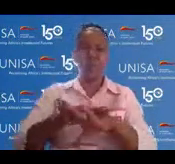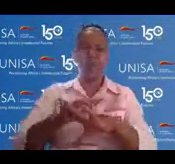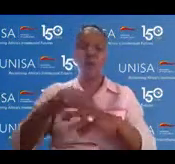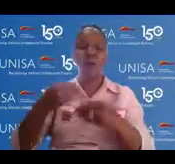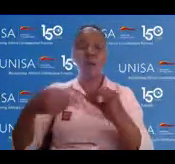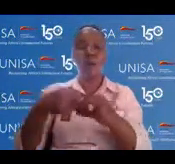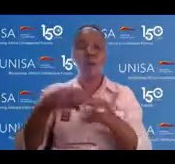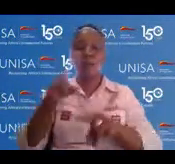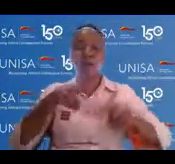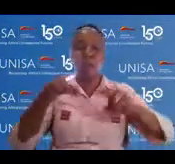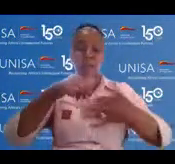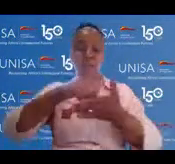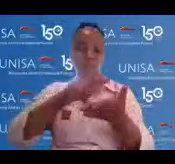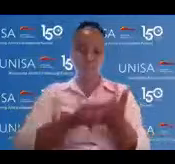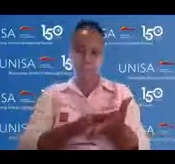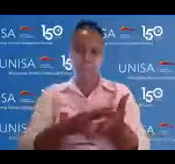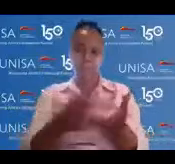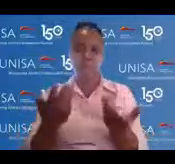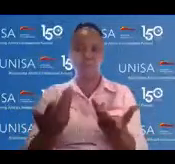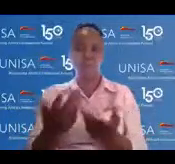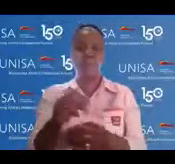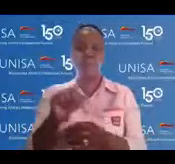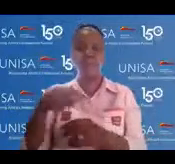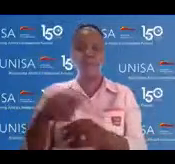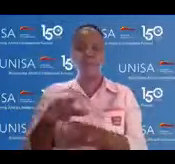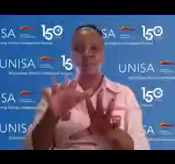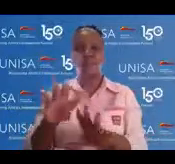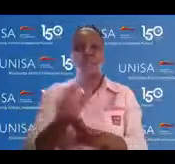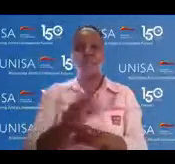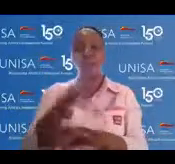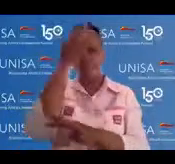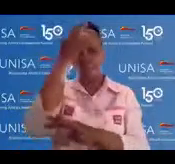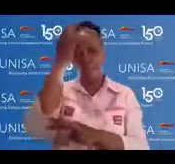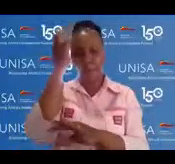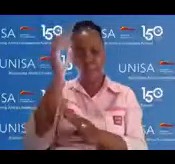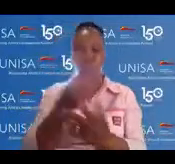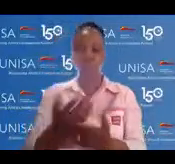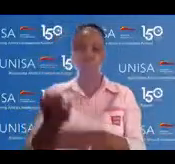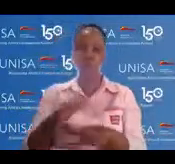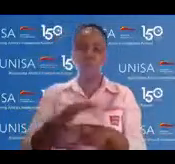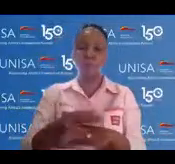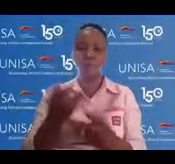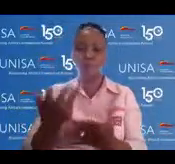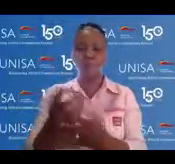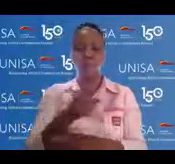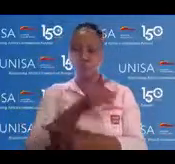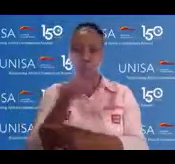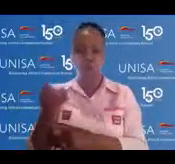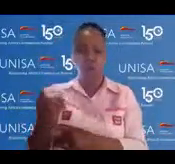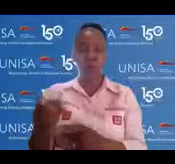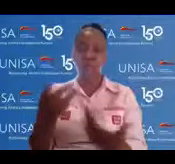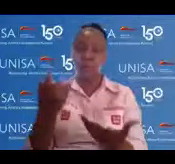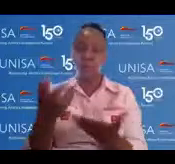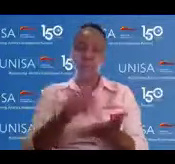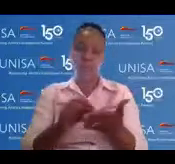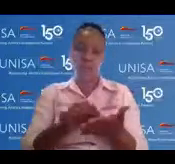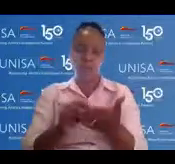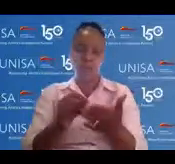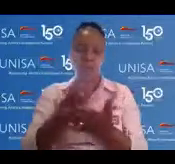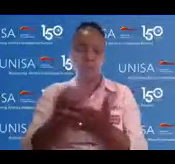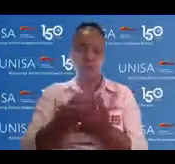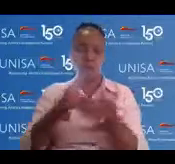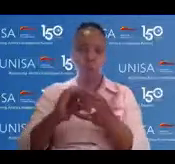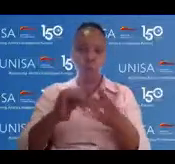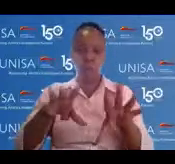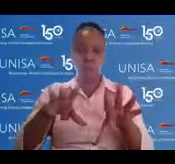app in the next 10 minutes or so. So guys, for those of you who are writing take-home exams, you will be using